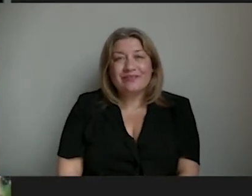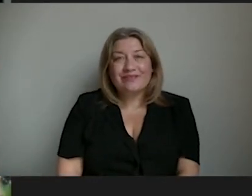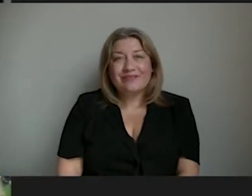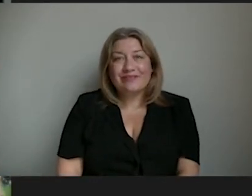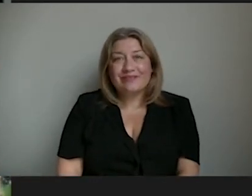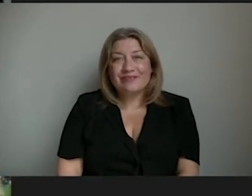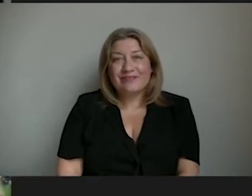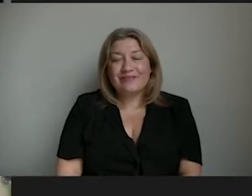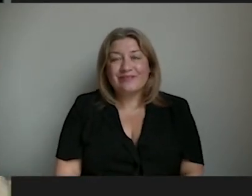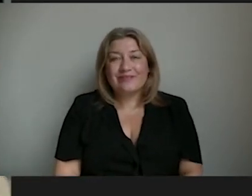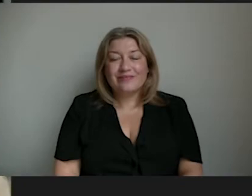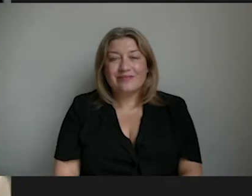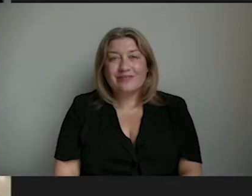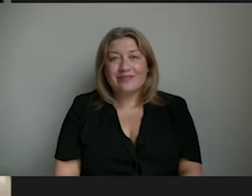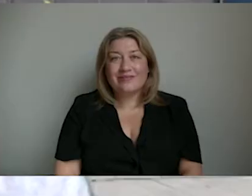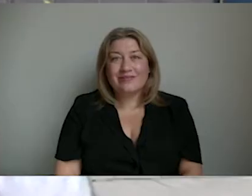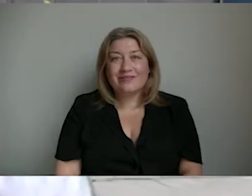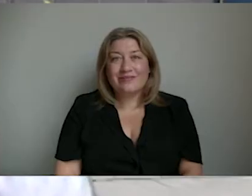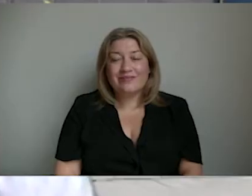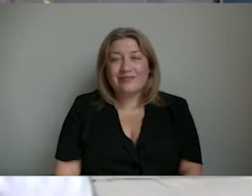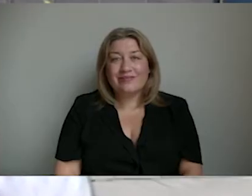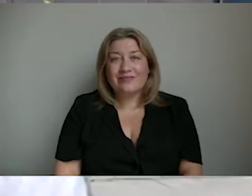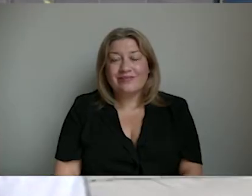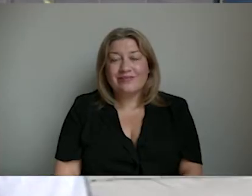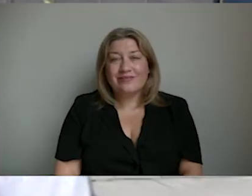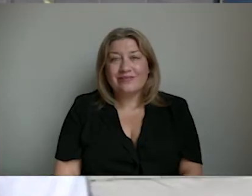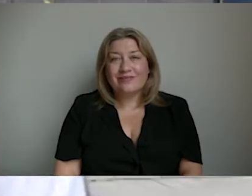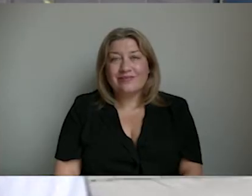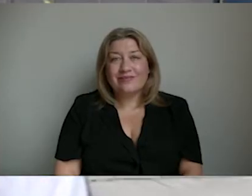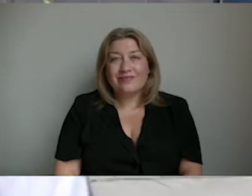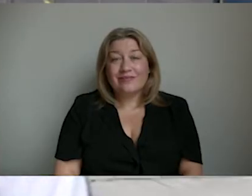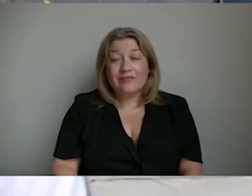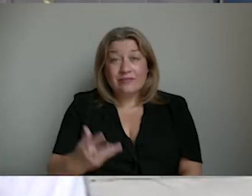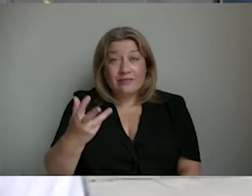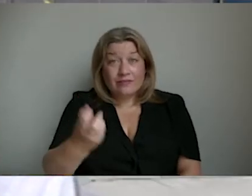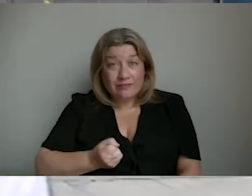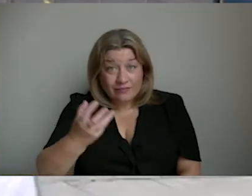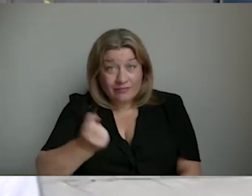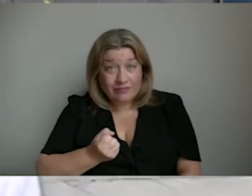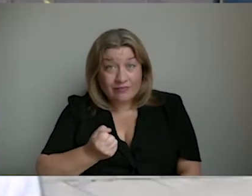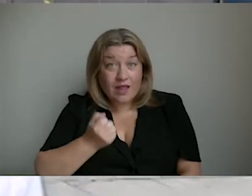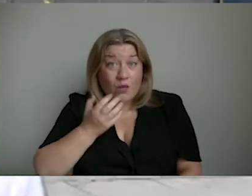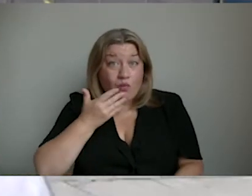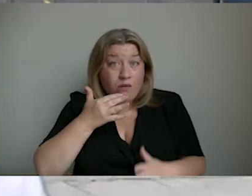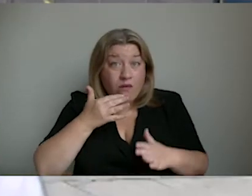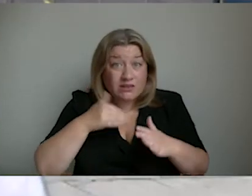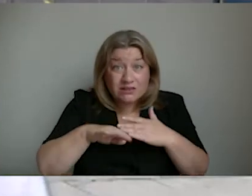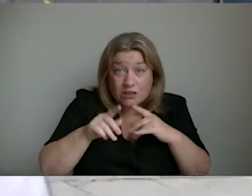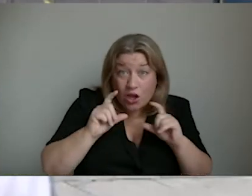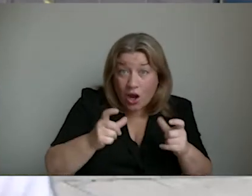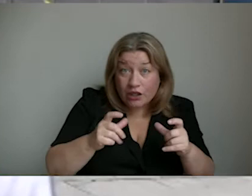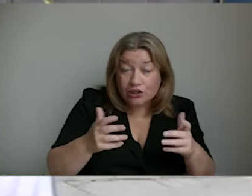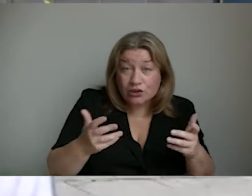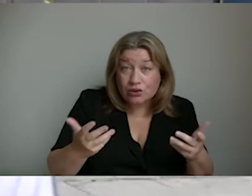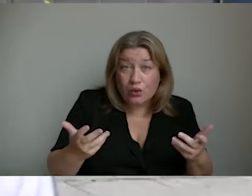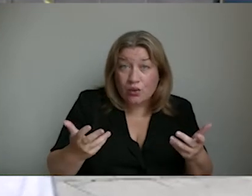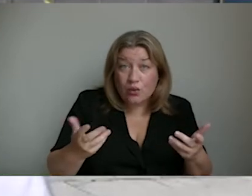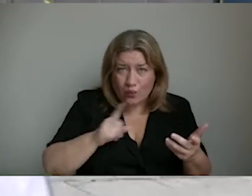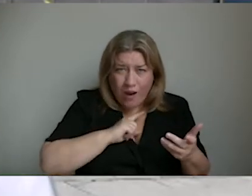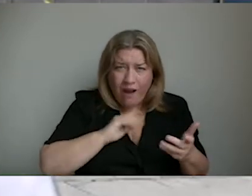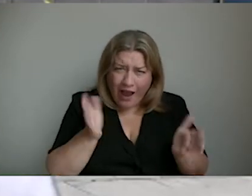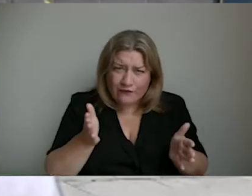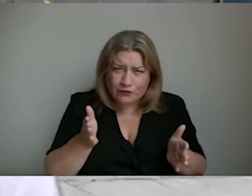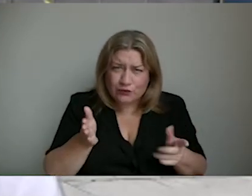after 12 months. Okay. And talking of getting paid, do you get paid whilst you're at college?